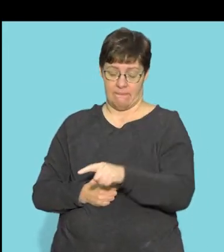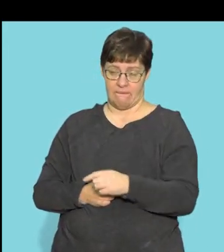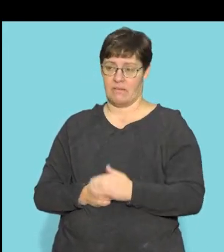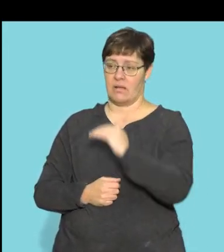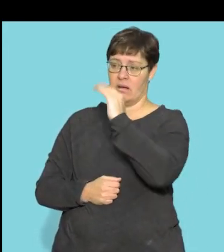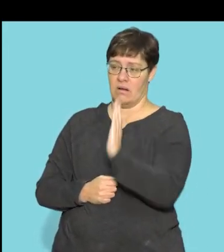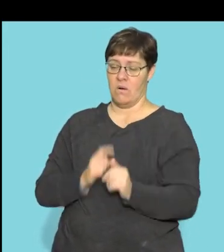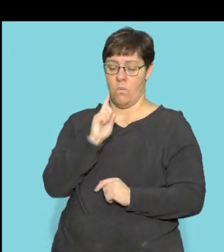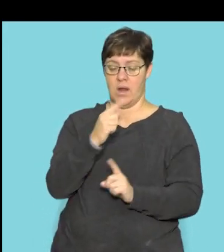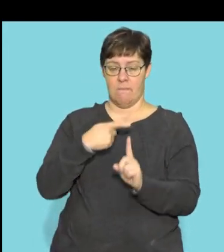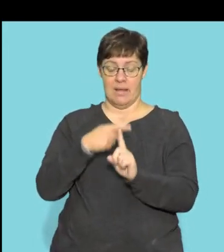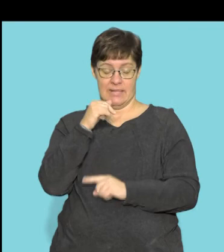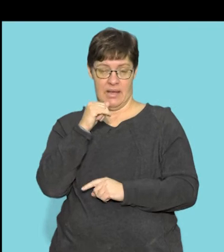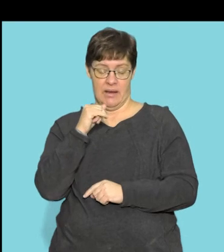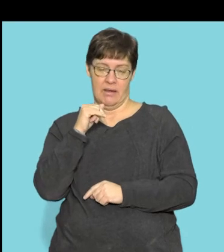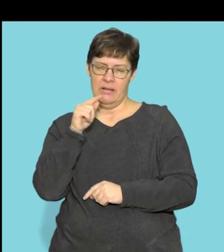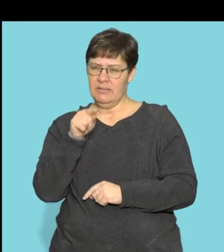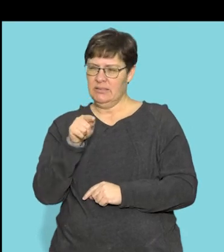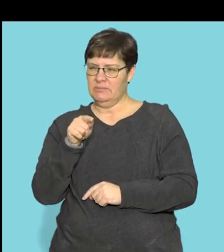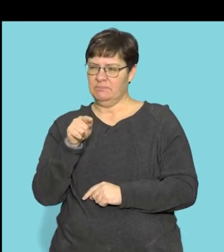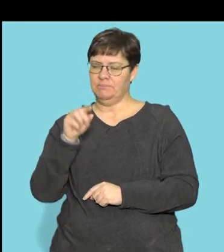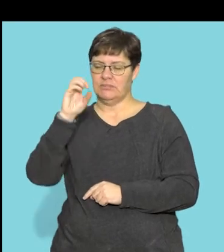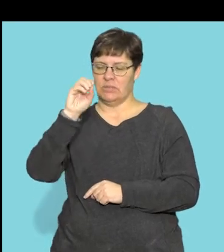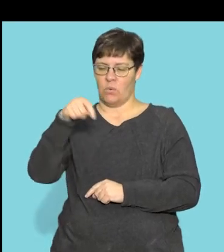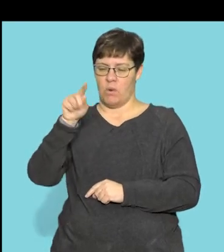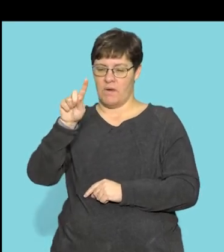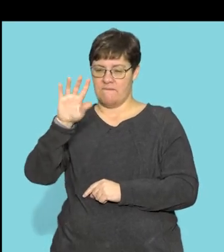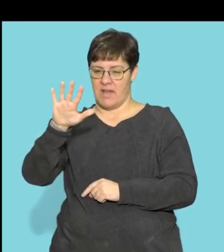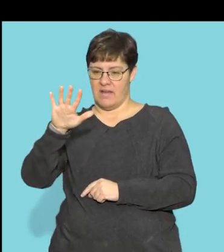know, 1 plus